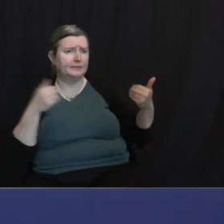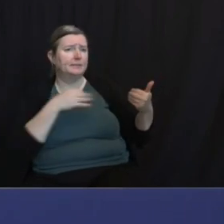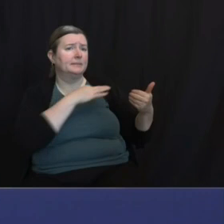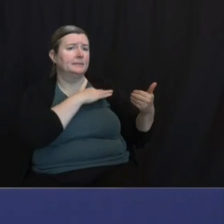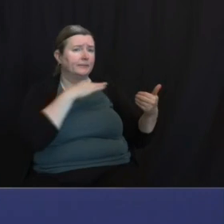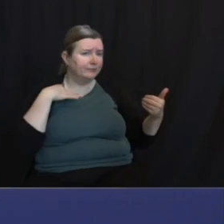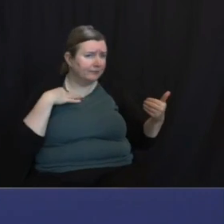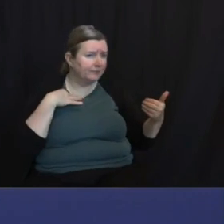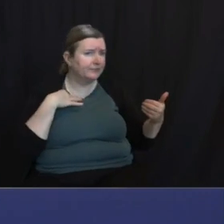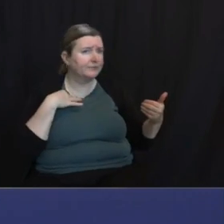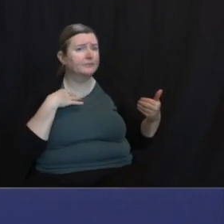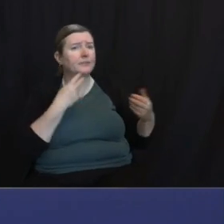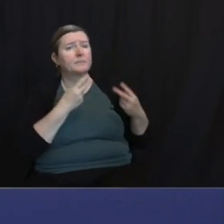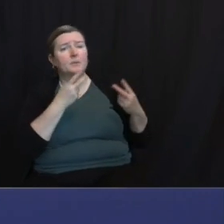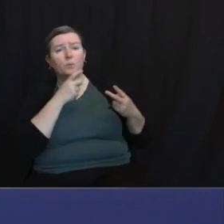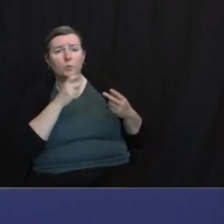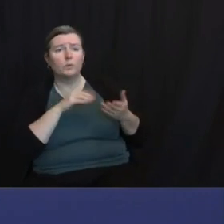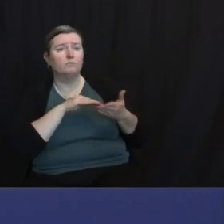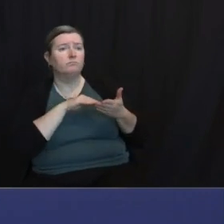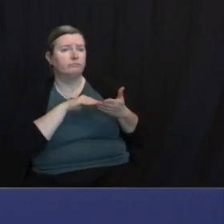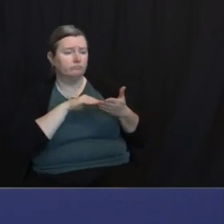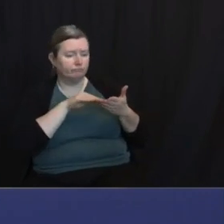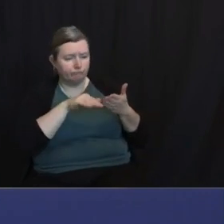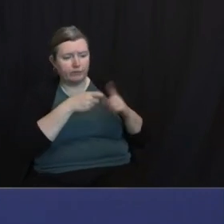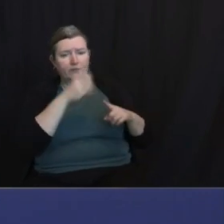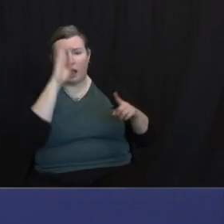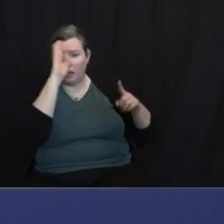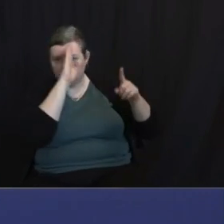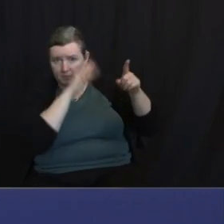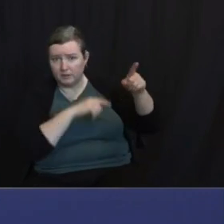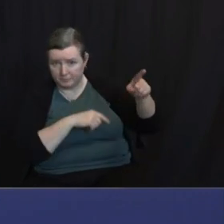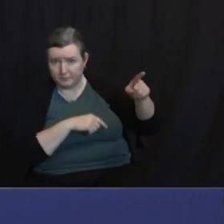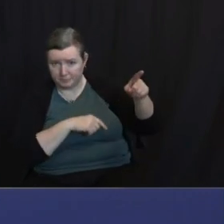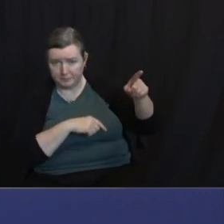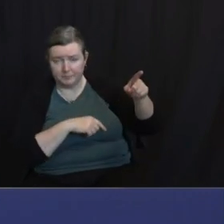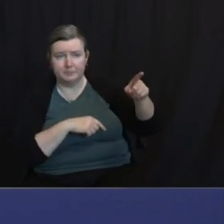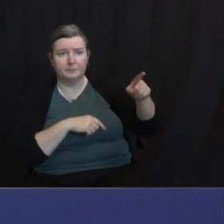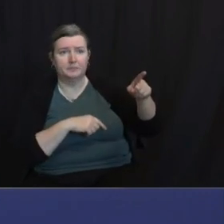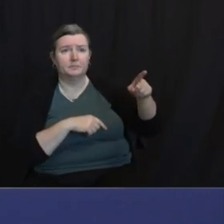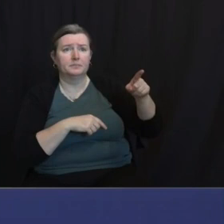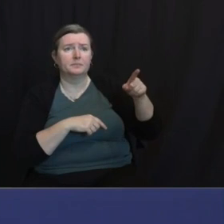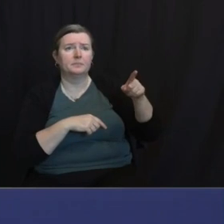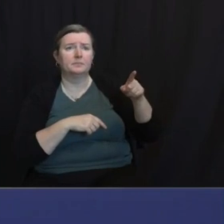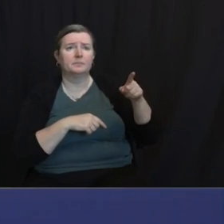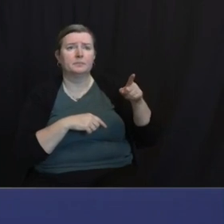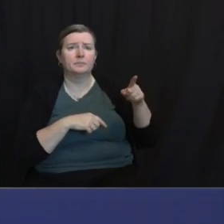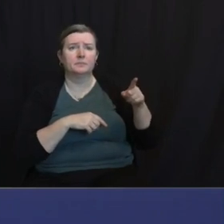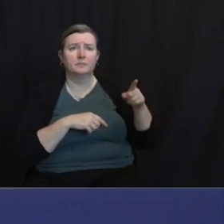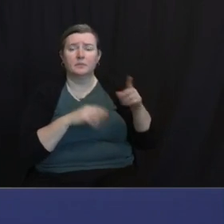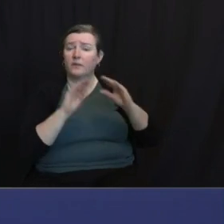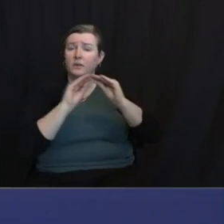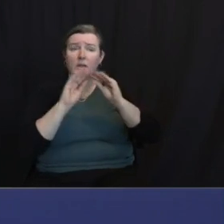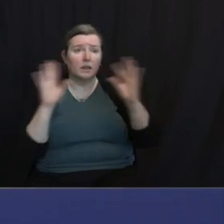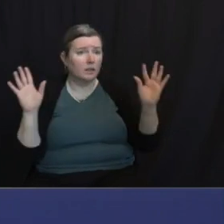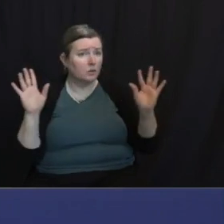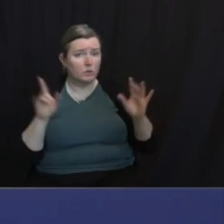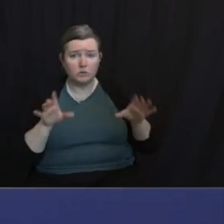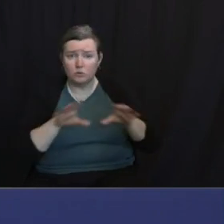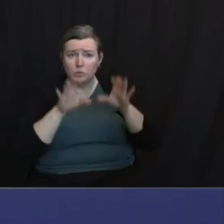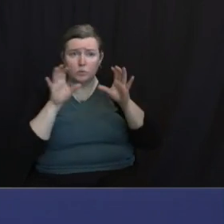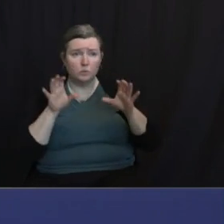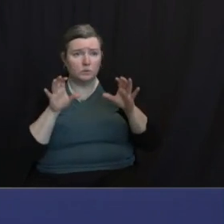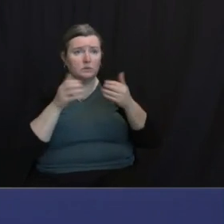residents. So it is crystal clear. It is black and white. We secondly, to your third question, I